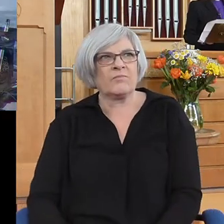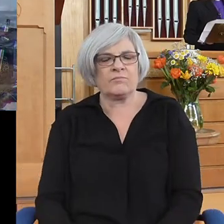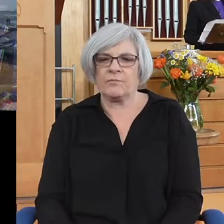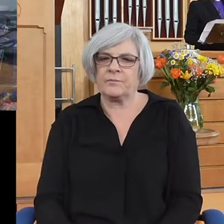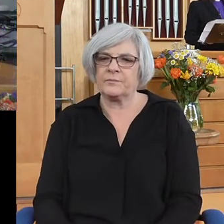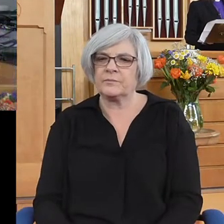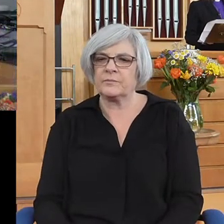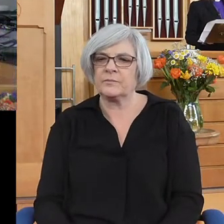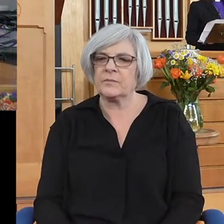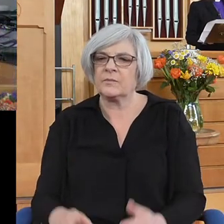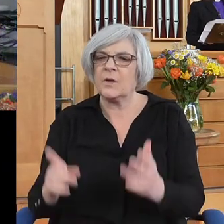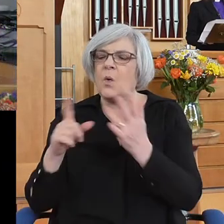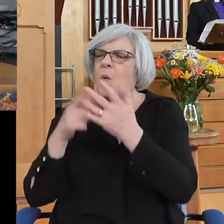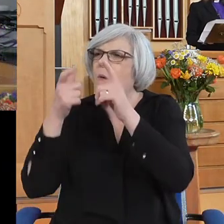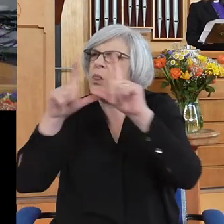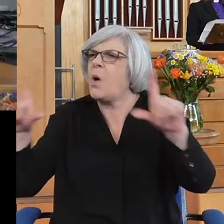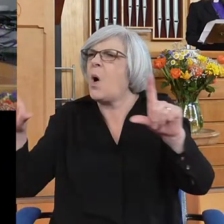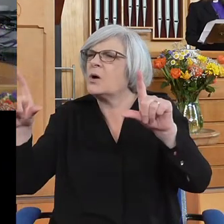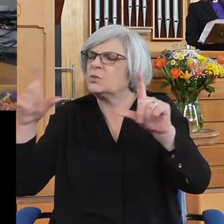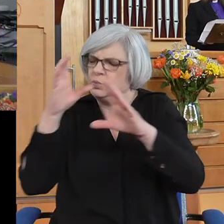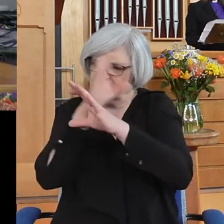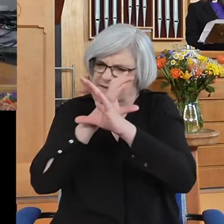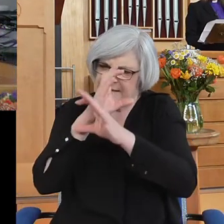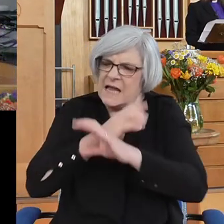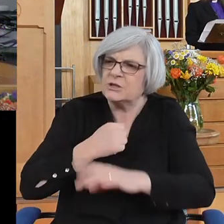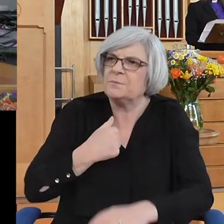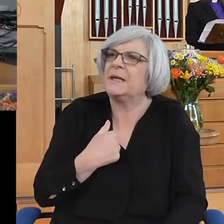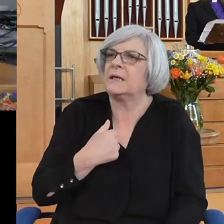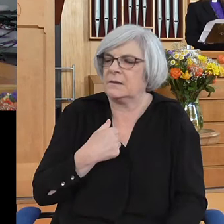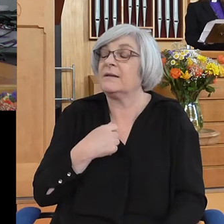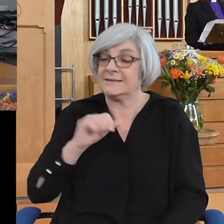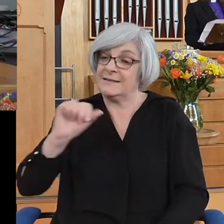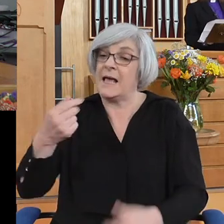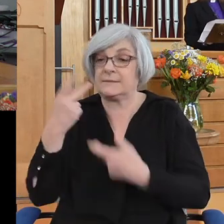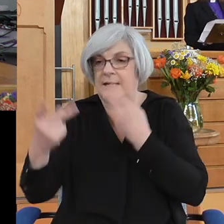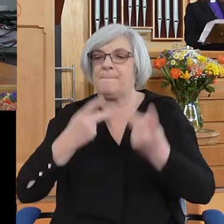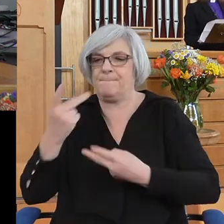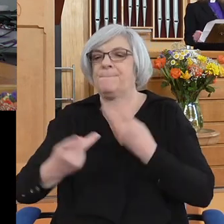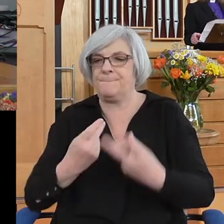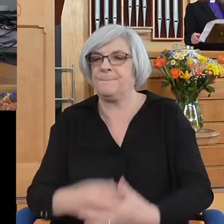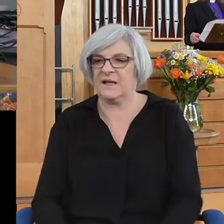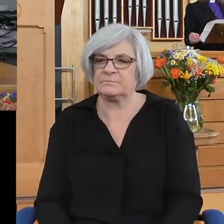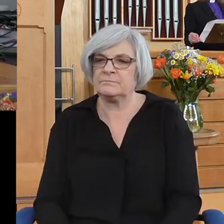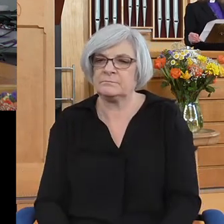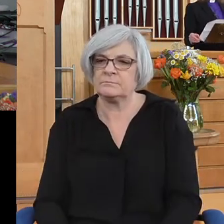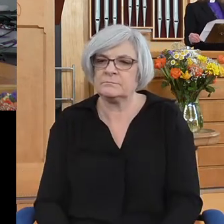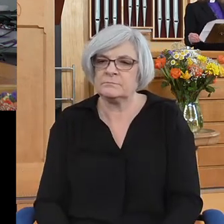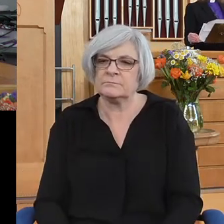O Lord, you search me and you know me. Our next hymn.